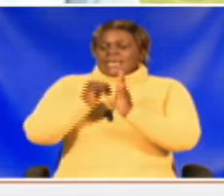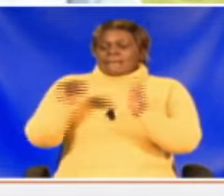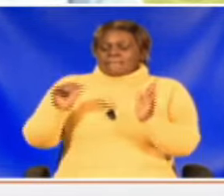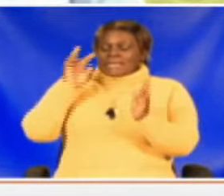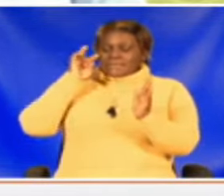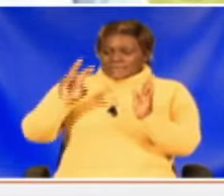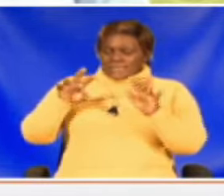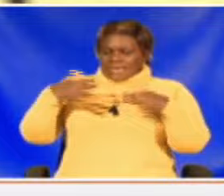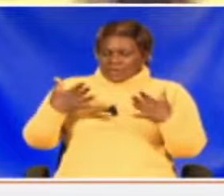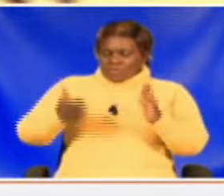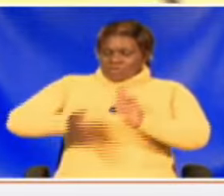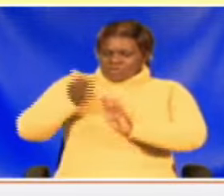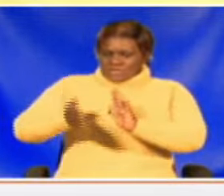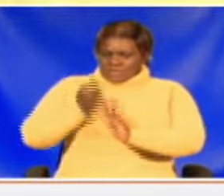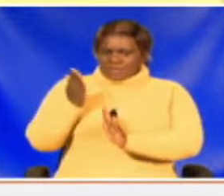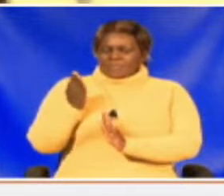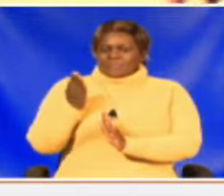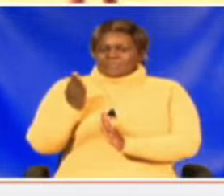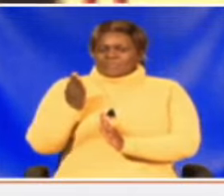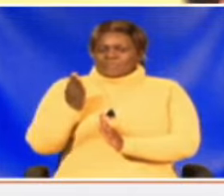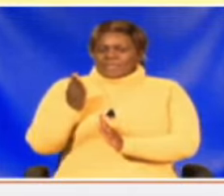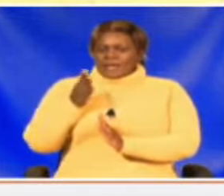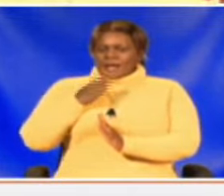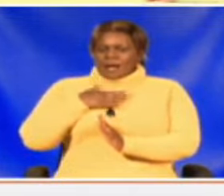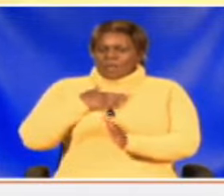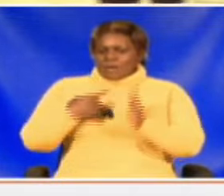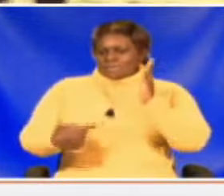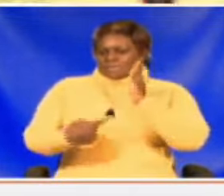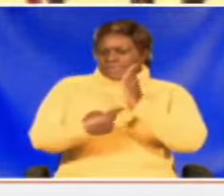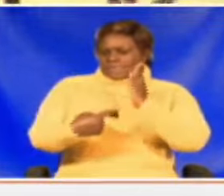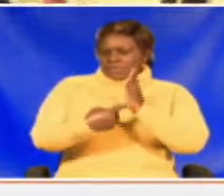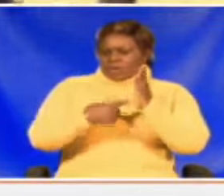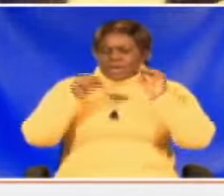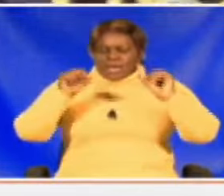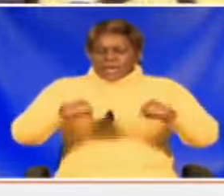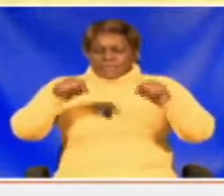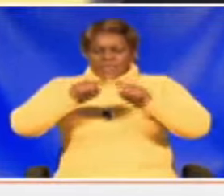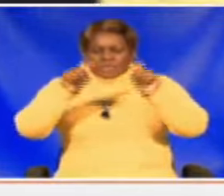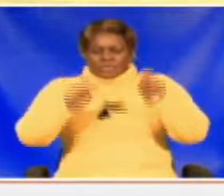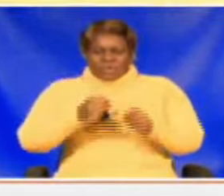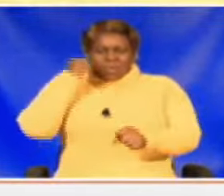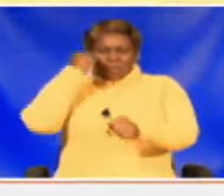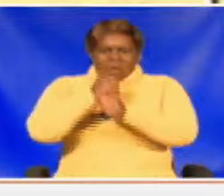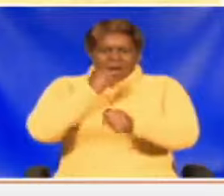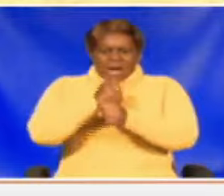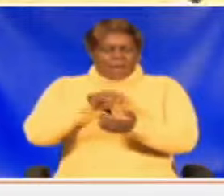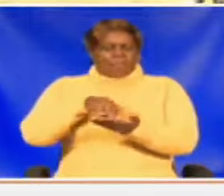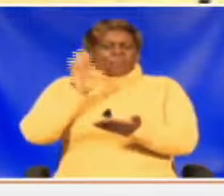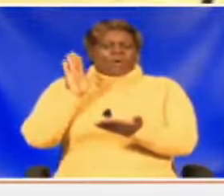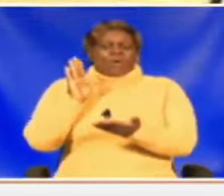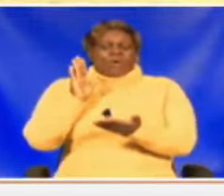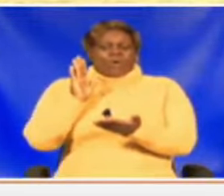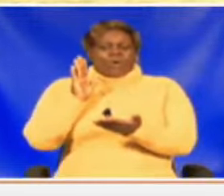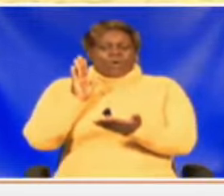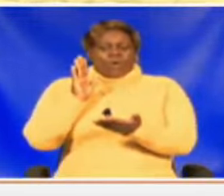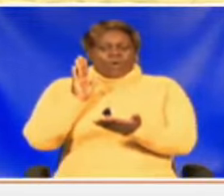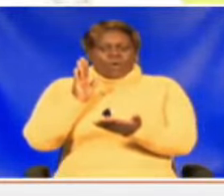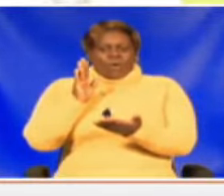has been seen immediately. Basing on our technical ability of the team, we have been working a lot on our set